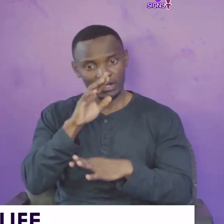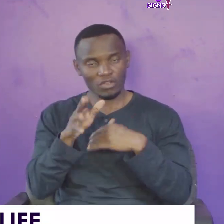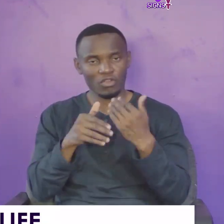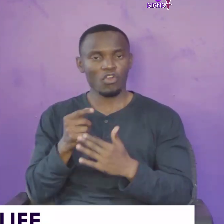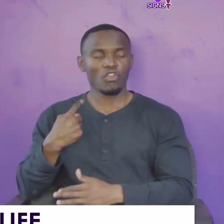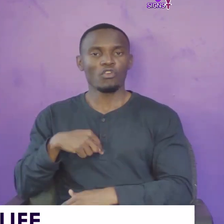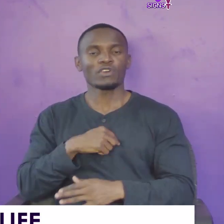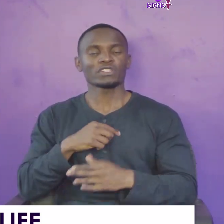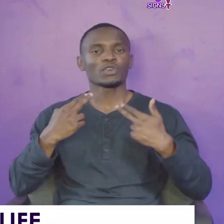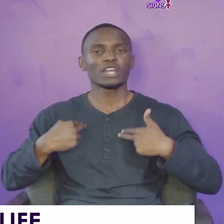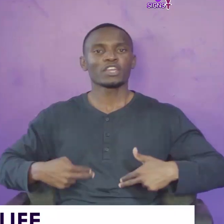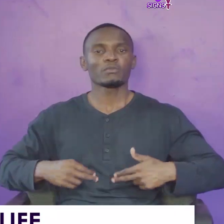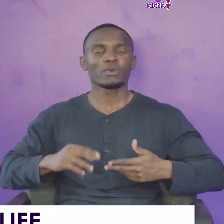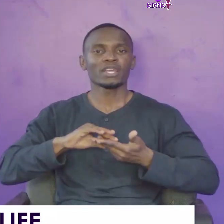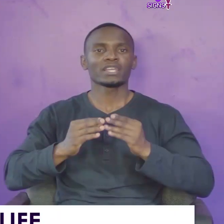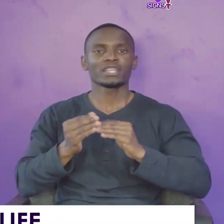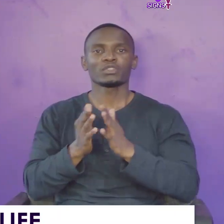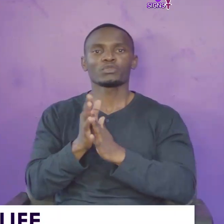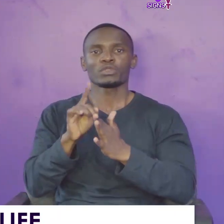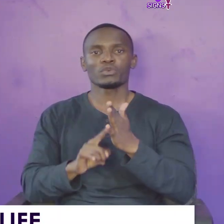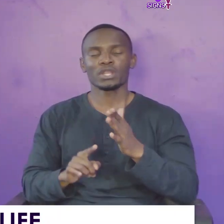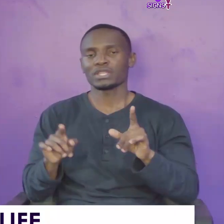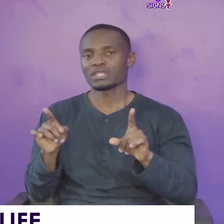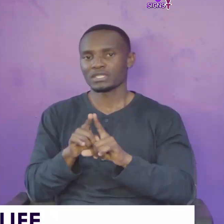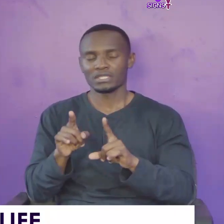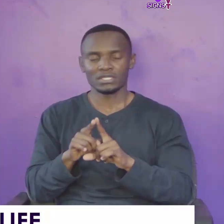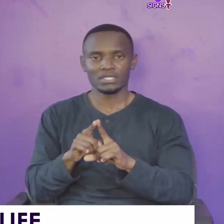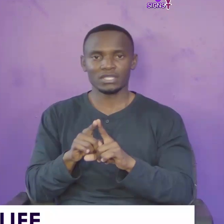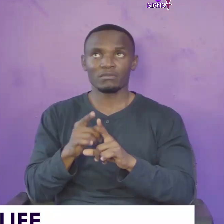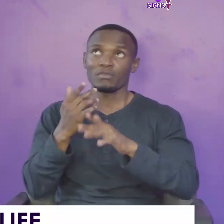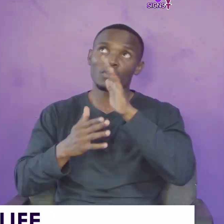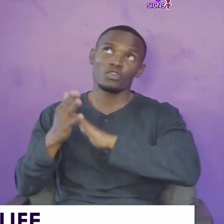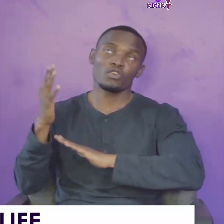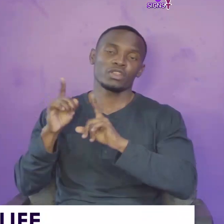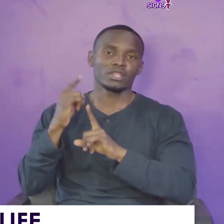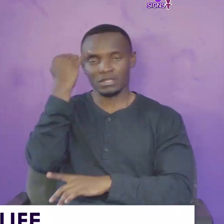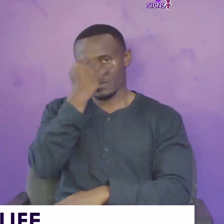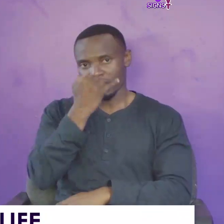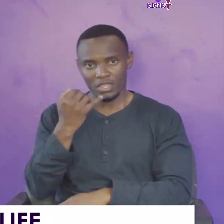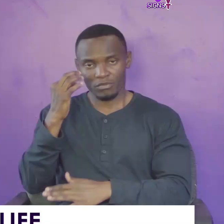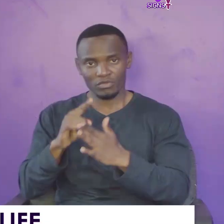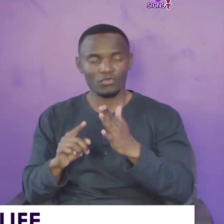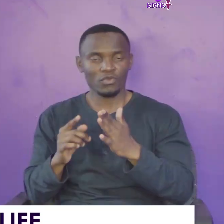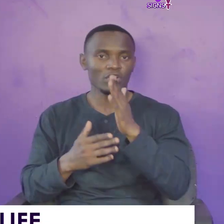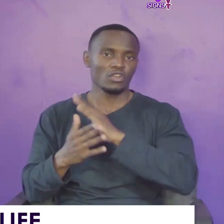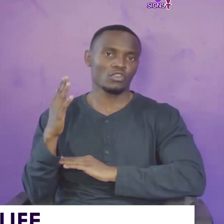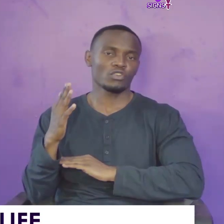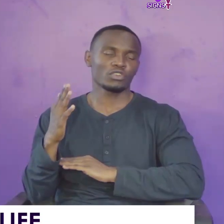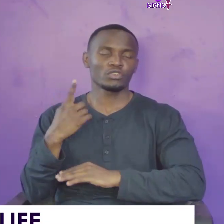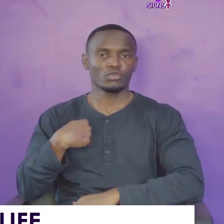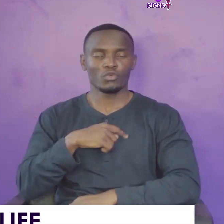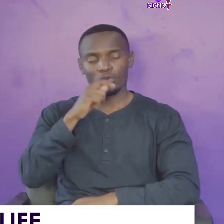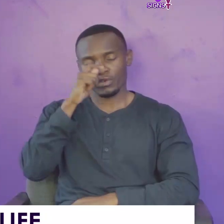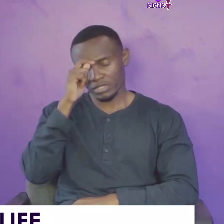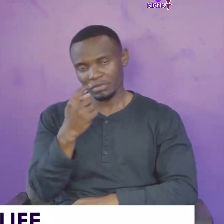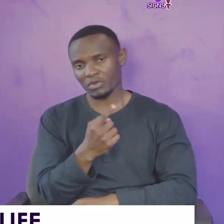created in the same imago Dei, image and likeness of God, we will embrace each other irrespective of our social or